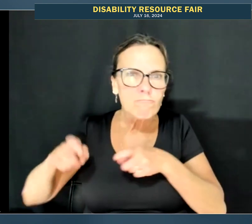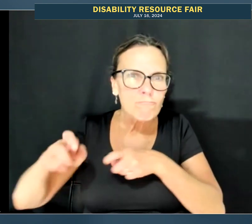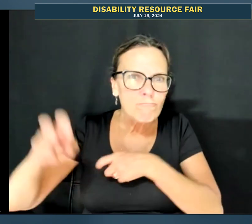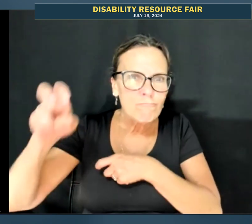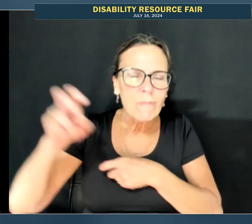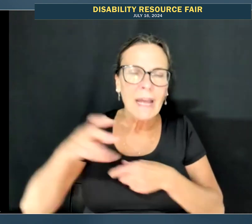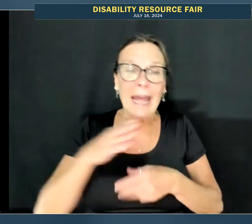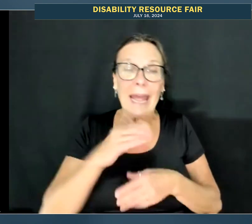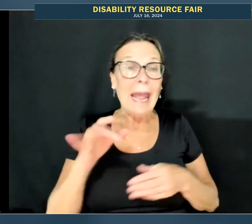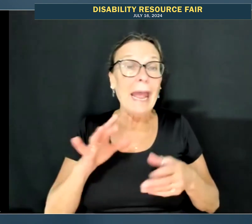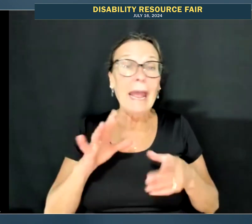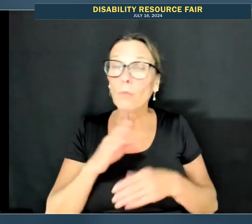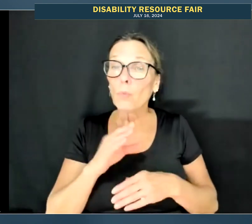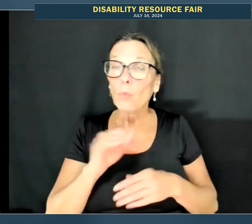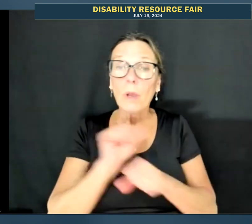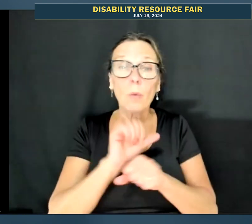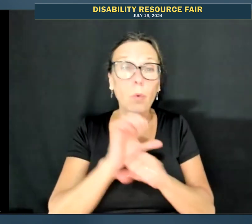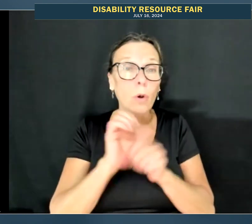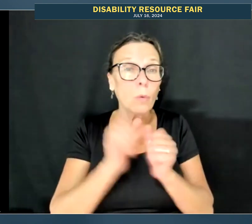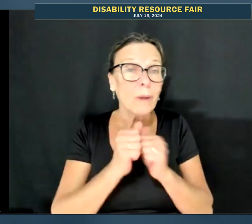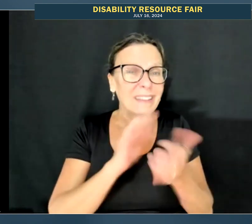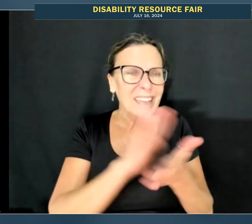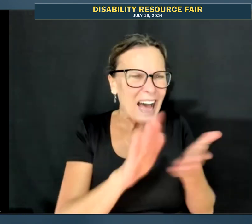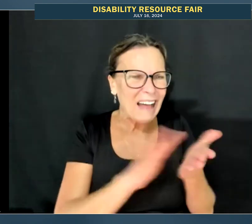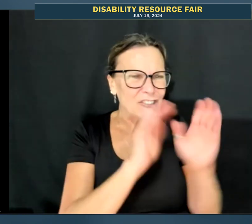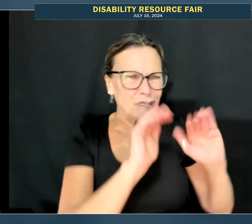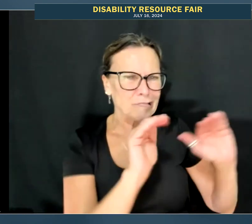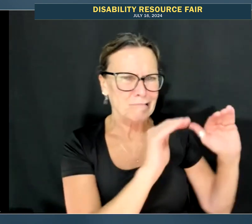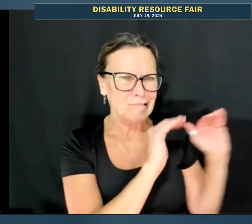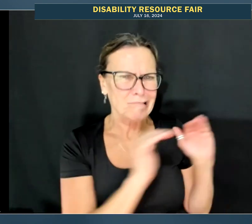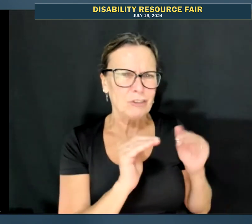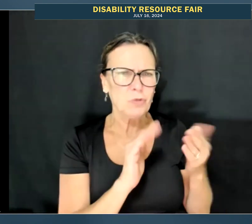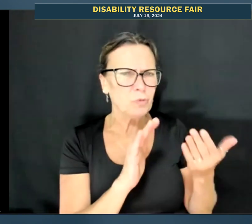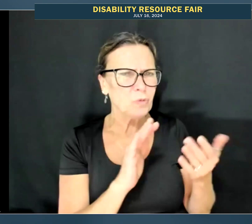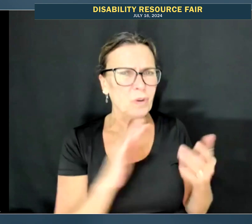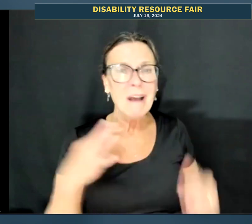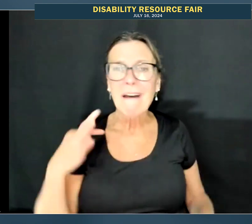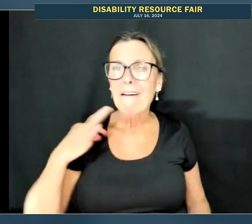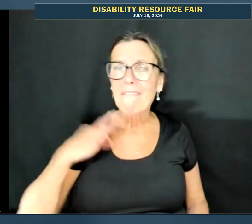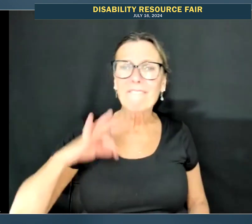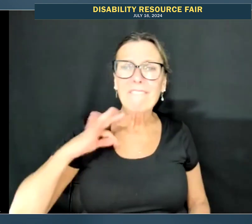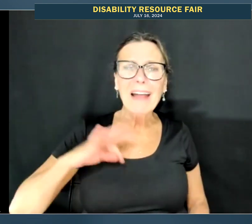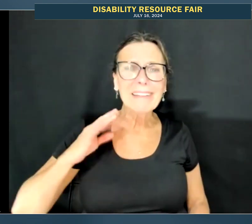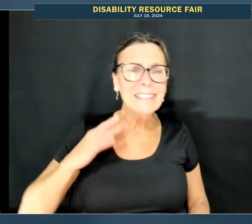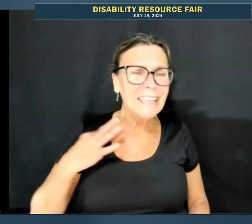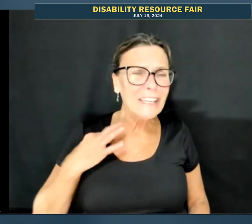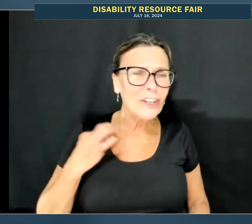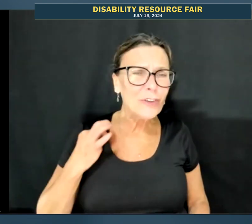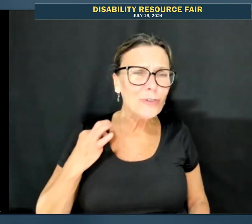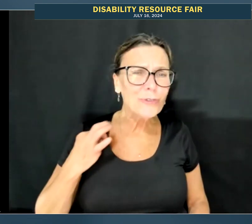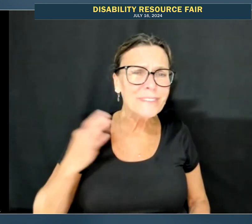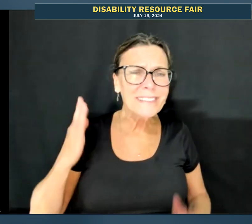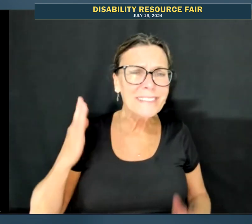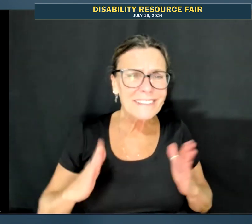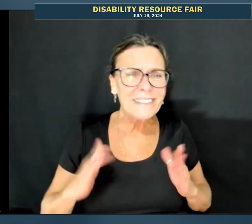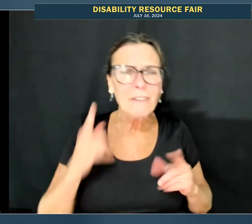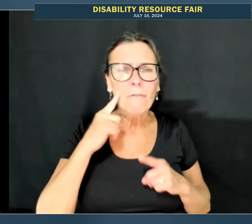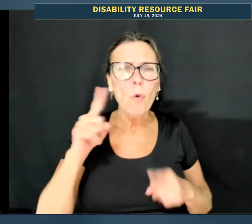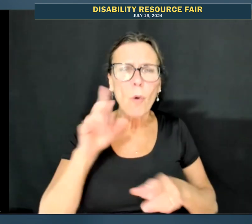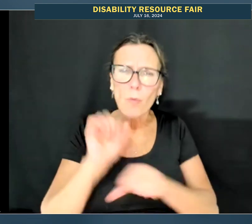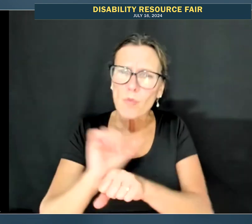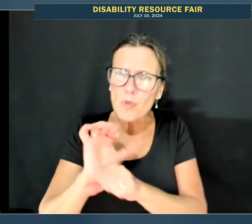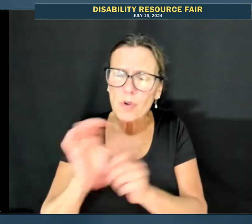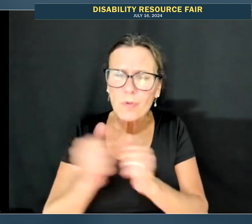colleges for volunteering with us. We also have the youth